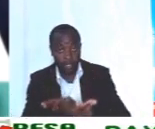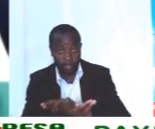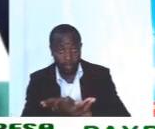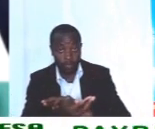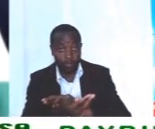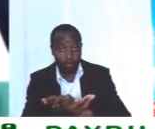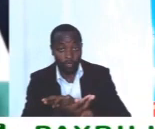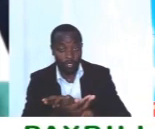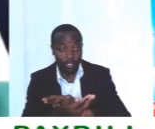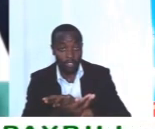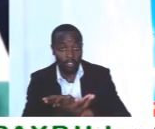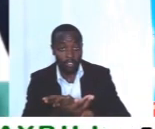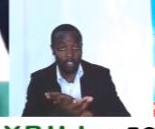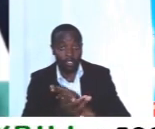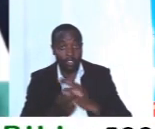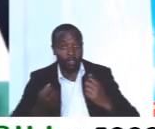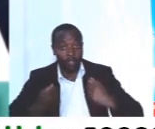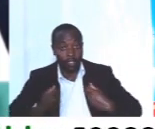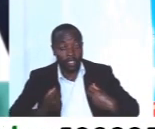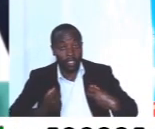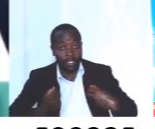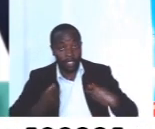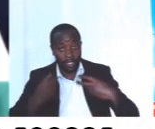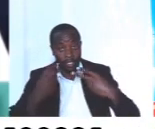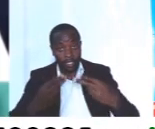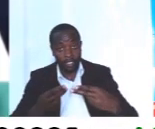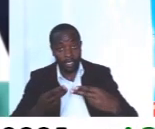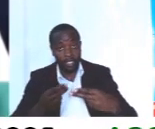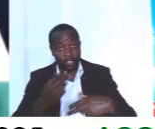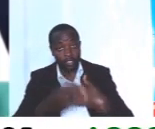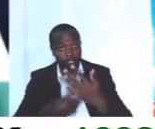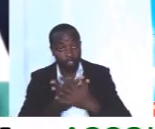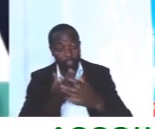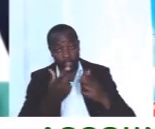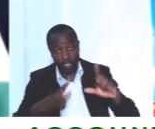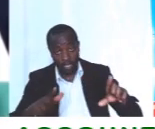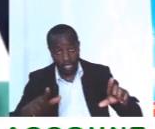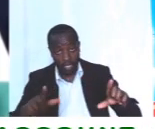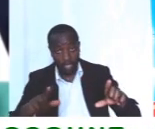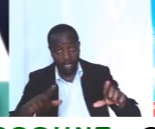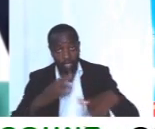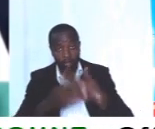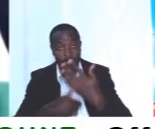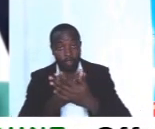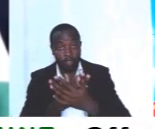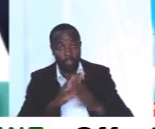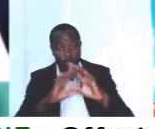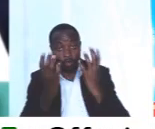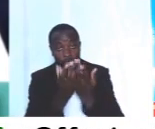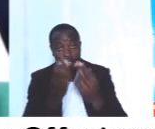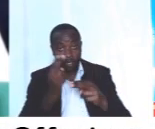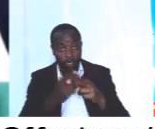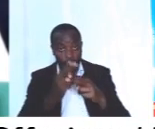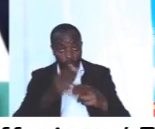ashes, and he'll heal us, and he'll heal our land, and he'll heal the world. In the name of God the